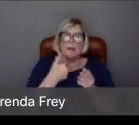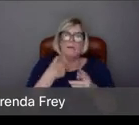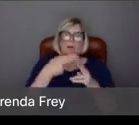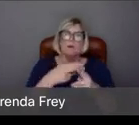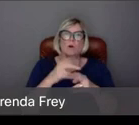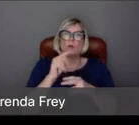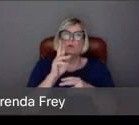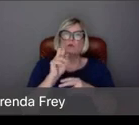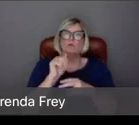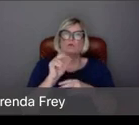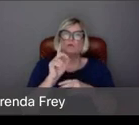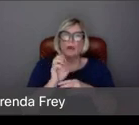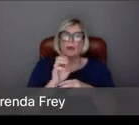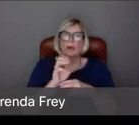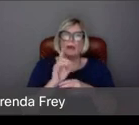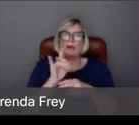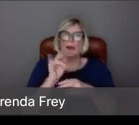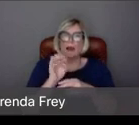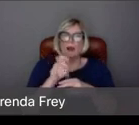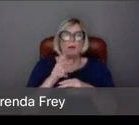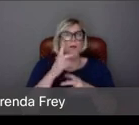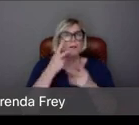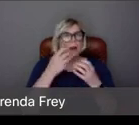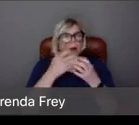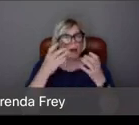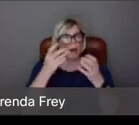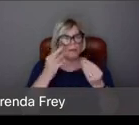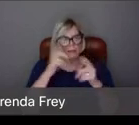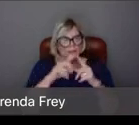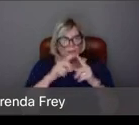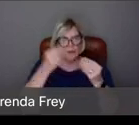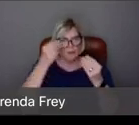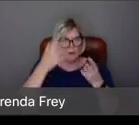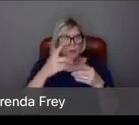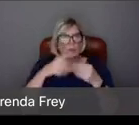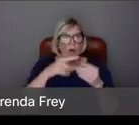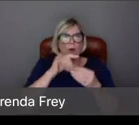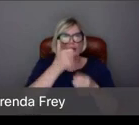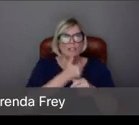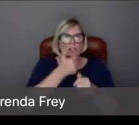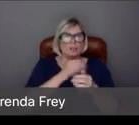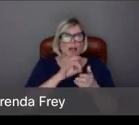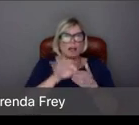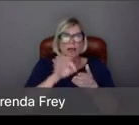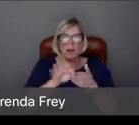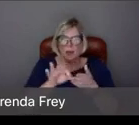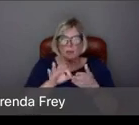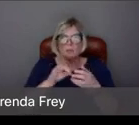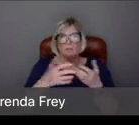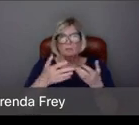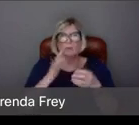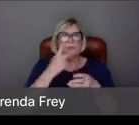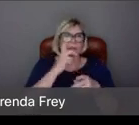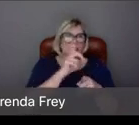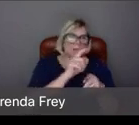and you'll be able to see a lot of different information about each account. There's over a dozen items that it'll show you. You'll be able to see the date the